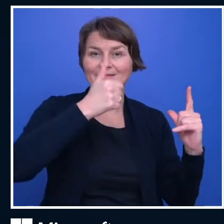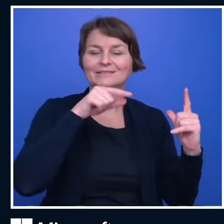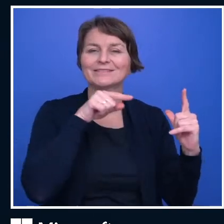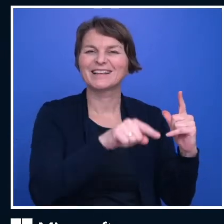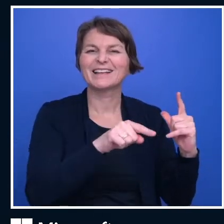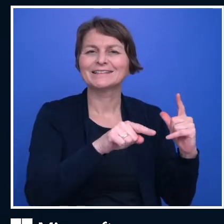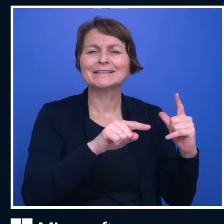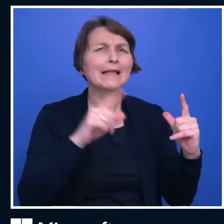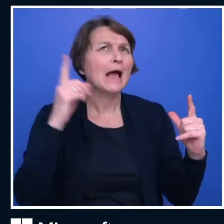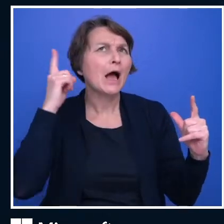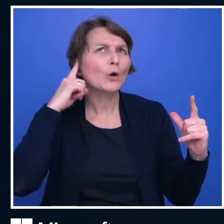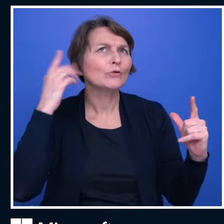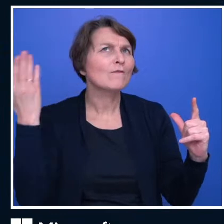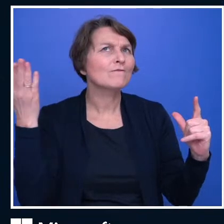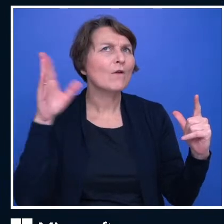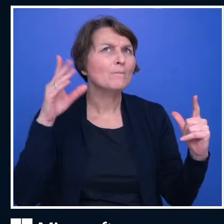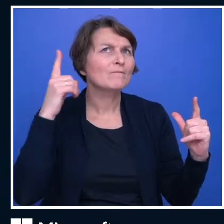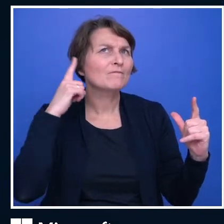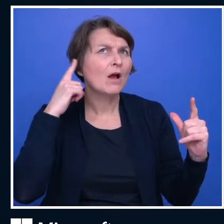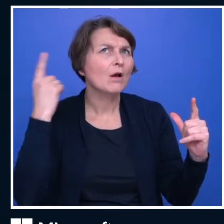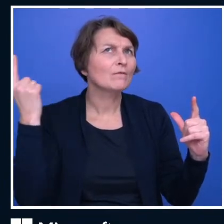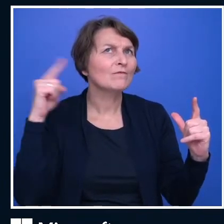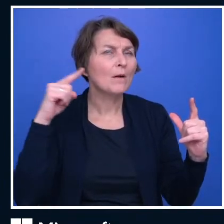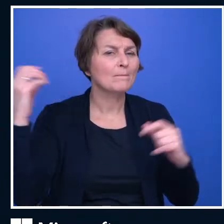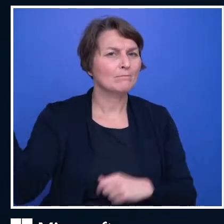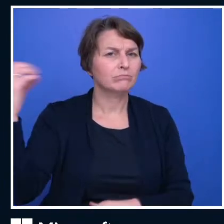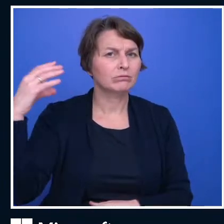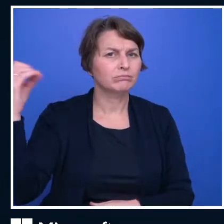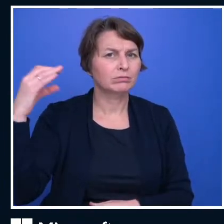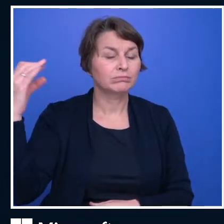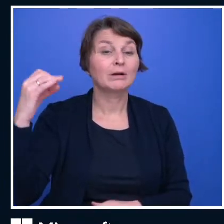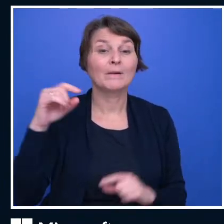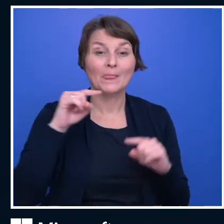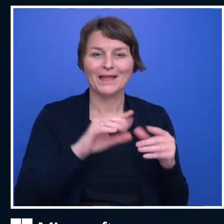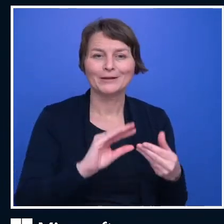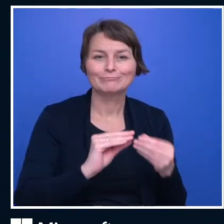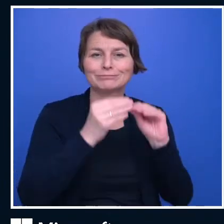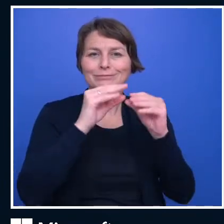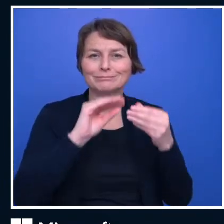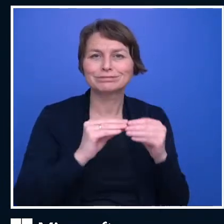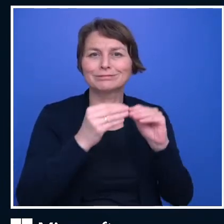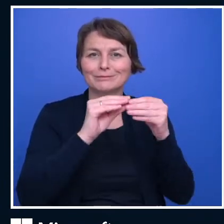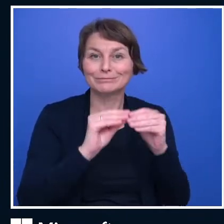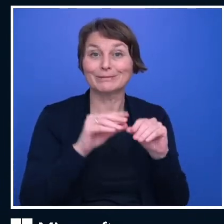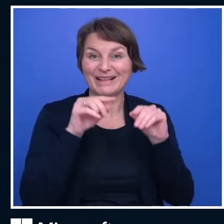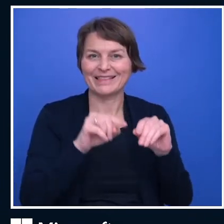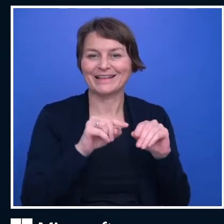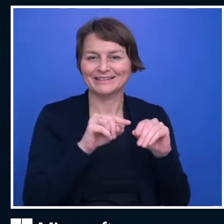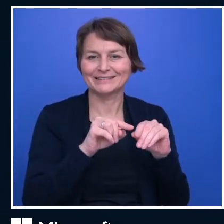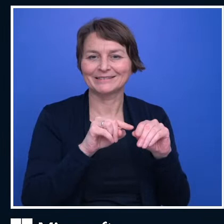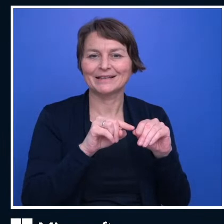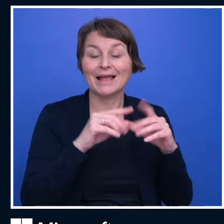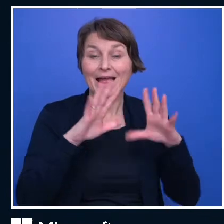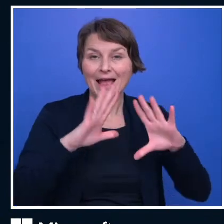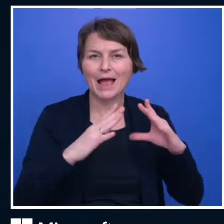is. And this is again happening only on basis of the MFCC coefficients. So